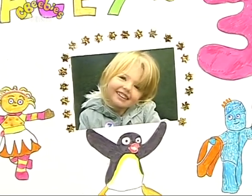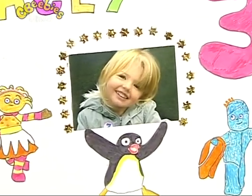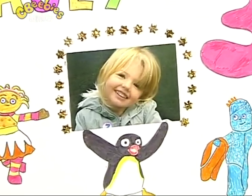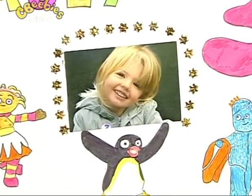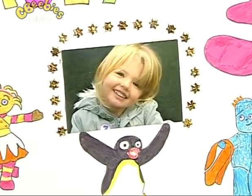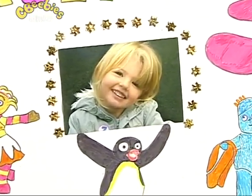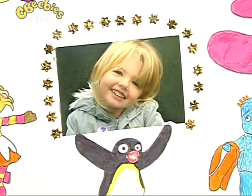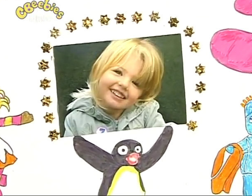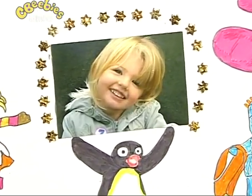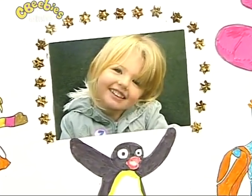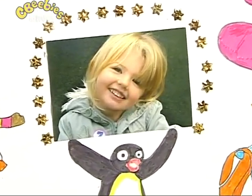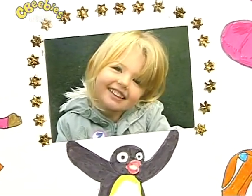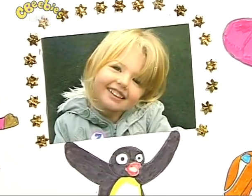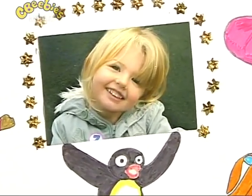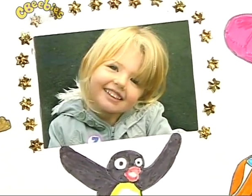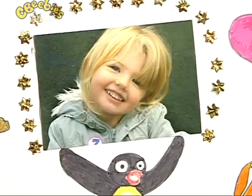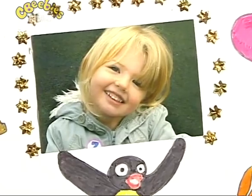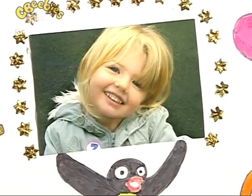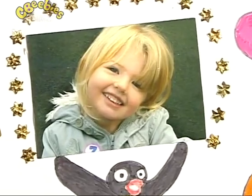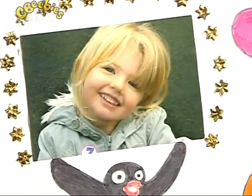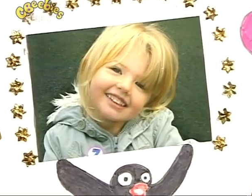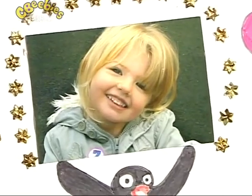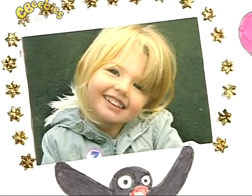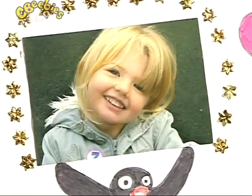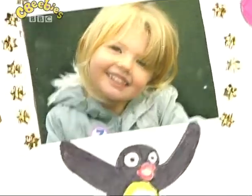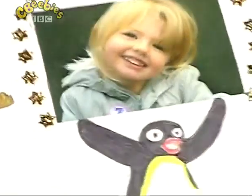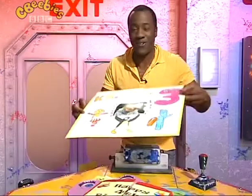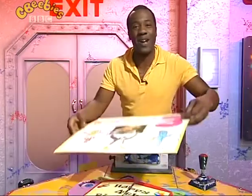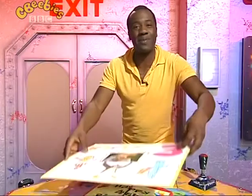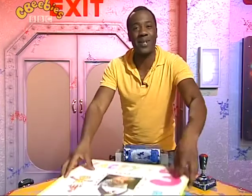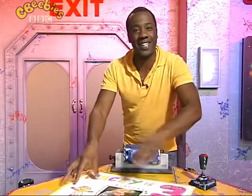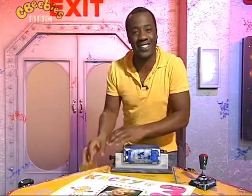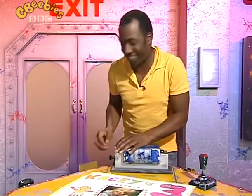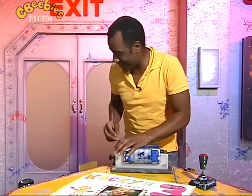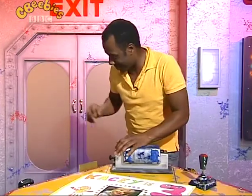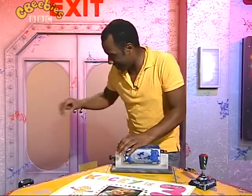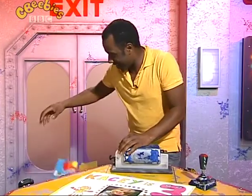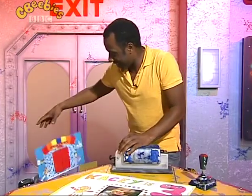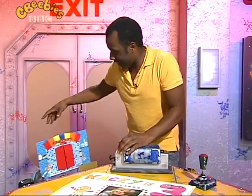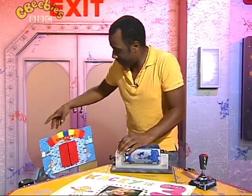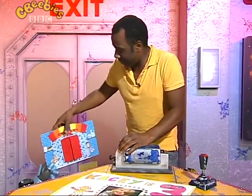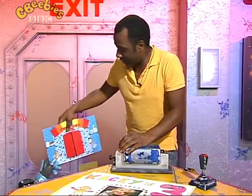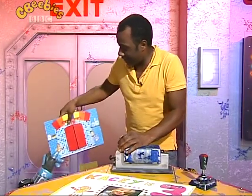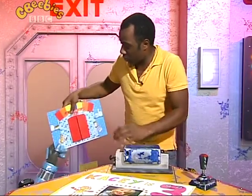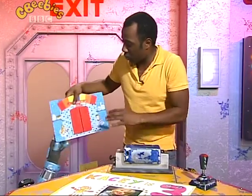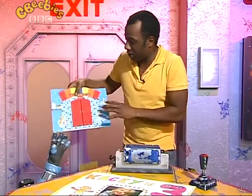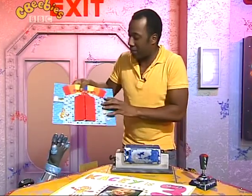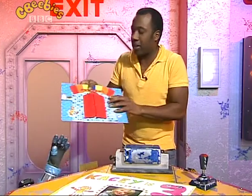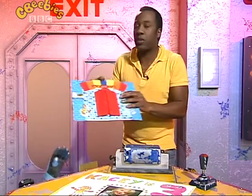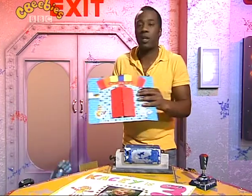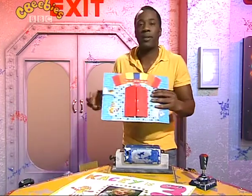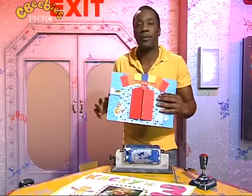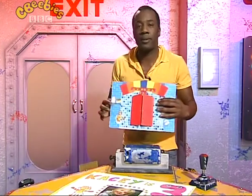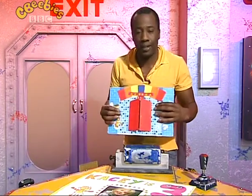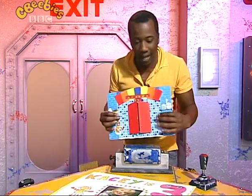Lots of love from Mummy and Daddy and all of your family as well. Have a great birthday to you. Here comes another car. Oh, we're in the